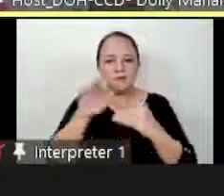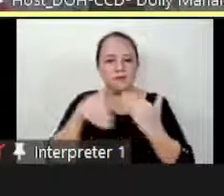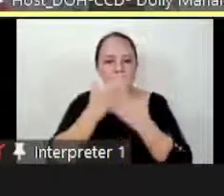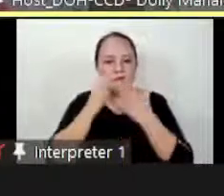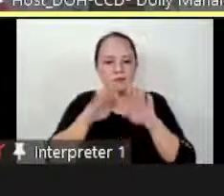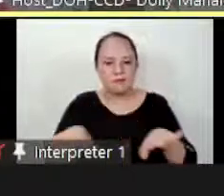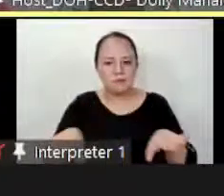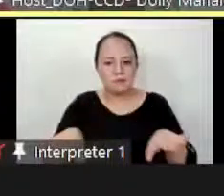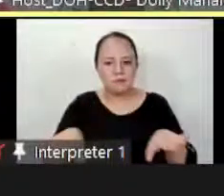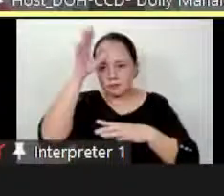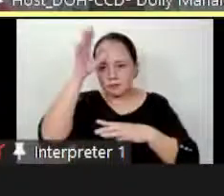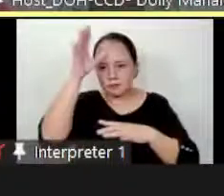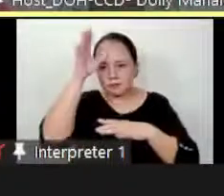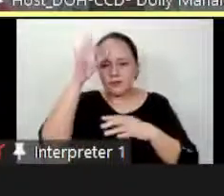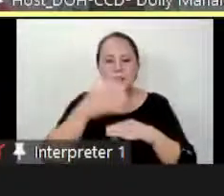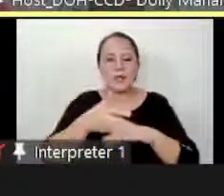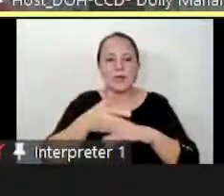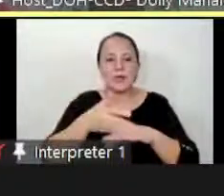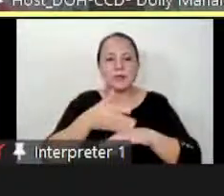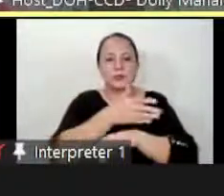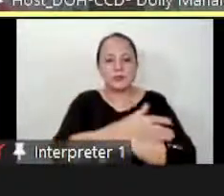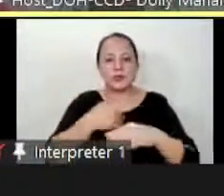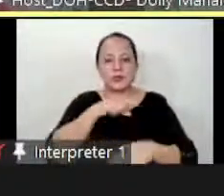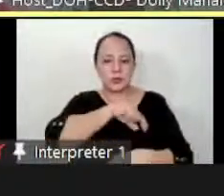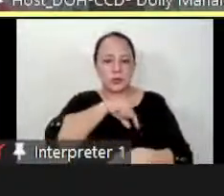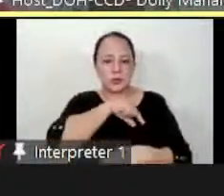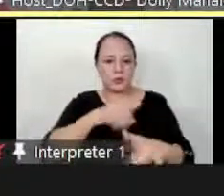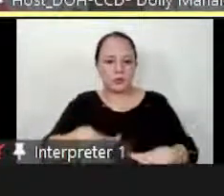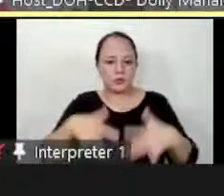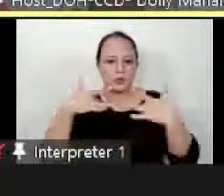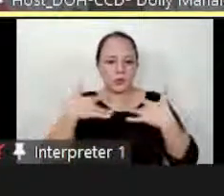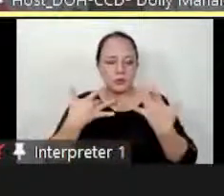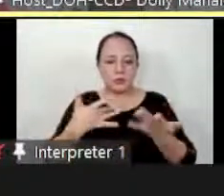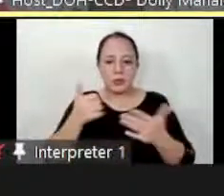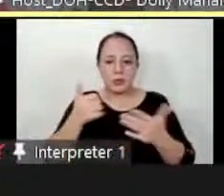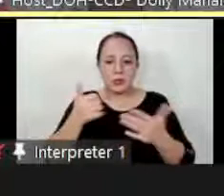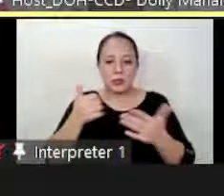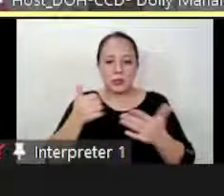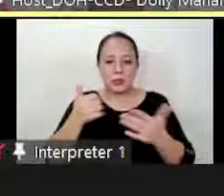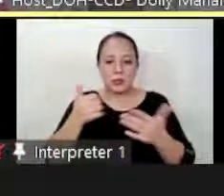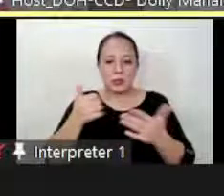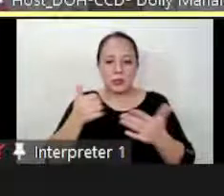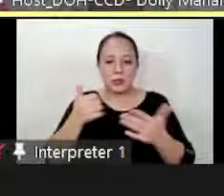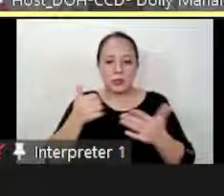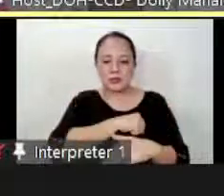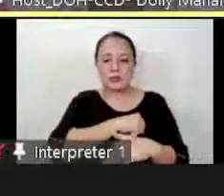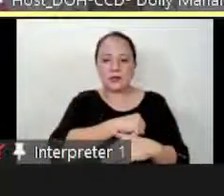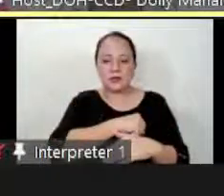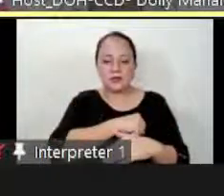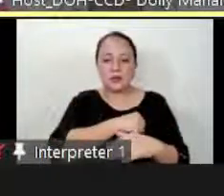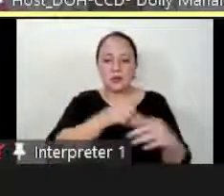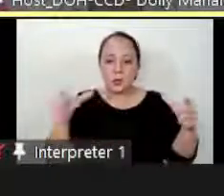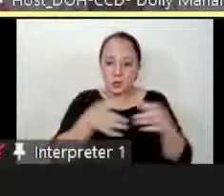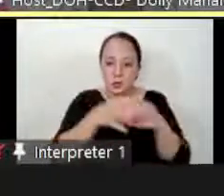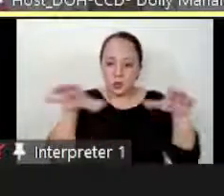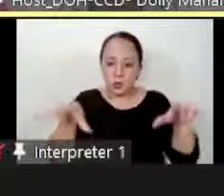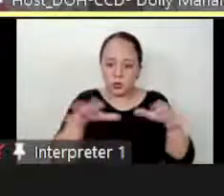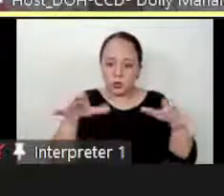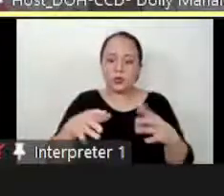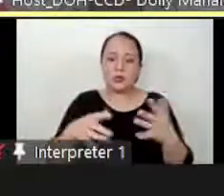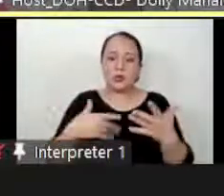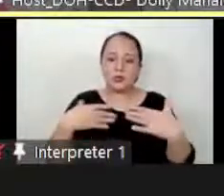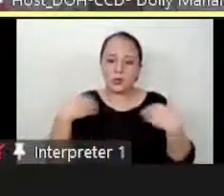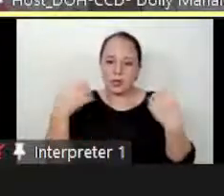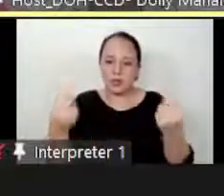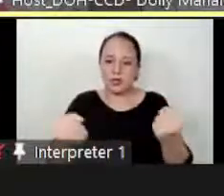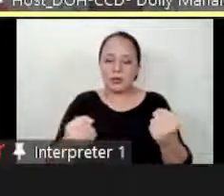with cancer and improve their quality of life. As chair of the Senate Committee on Health, I am always one with you in the